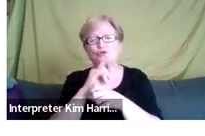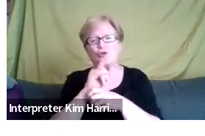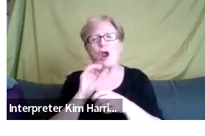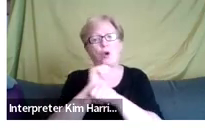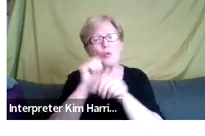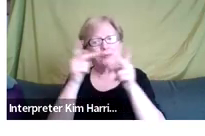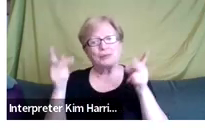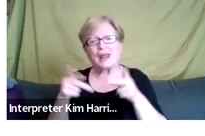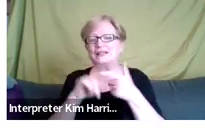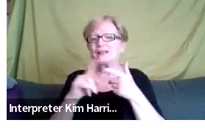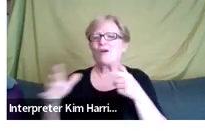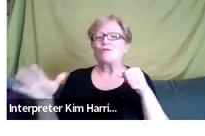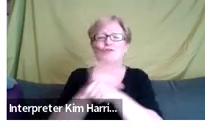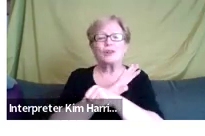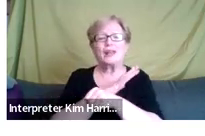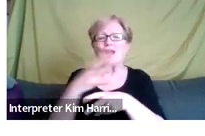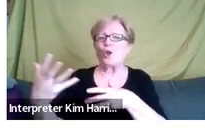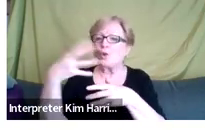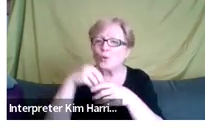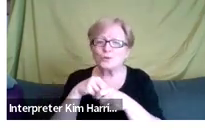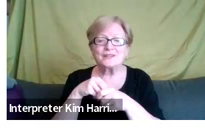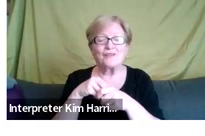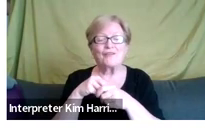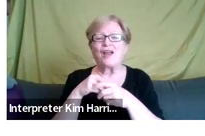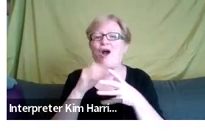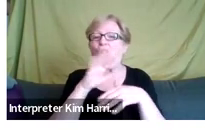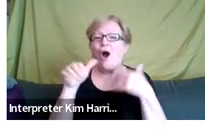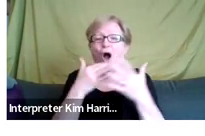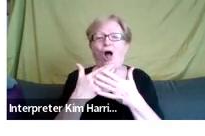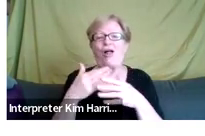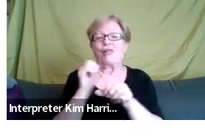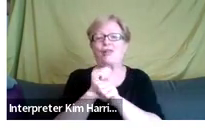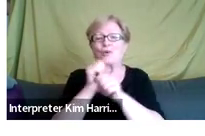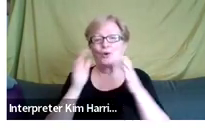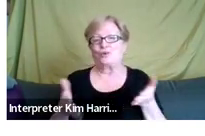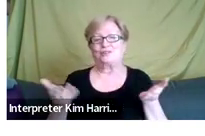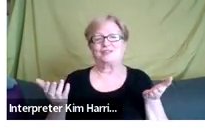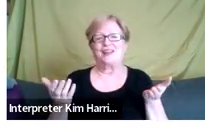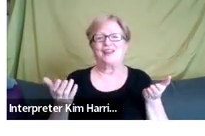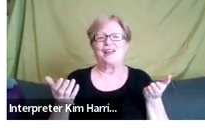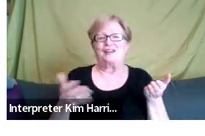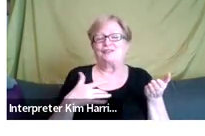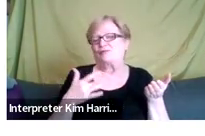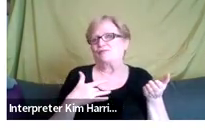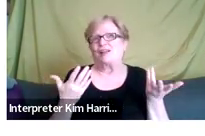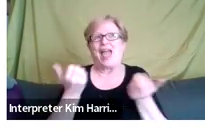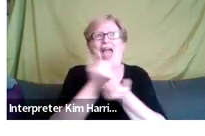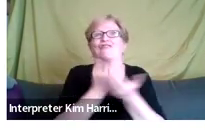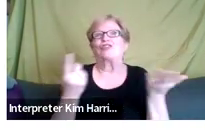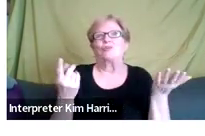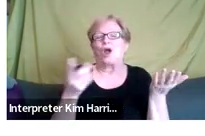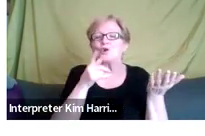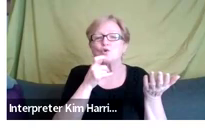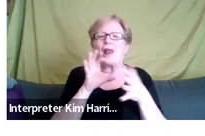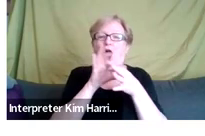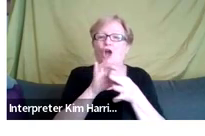workspaces are fully inclusive to all employees, to everyone who belongs to